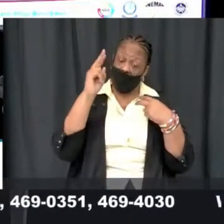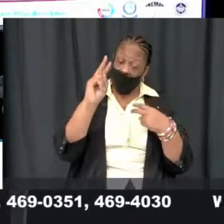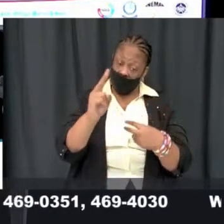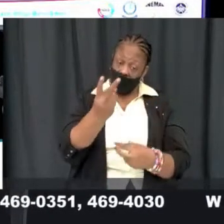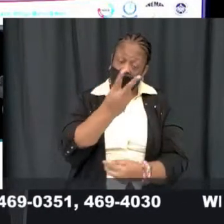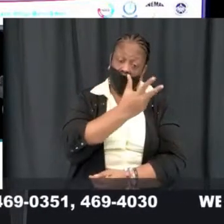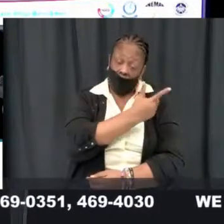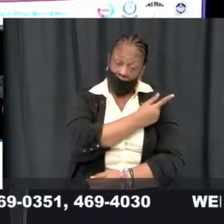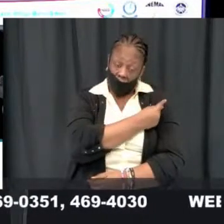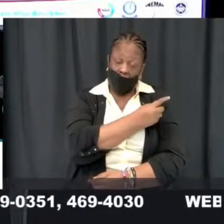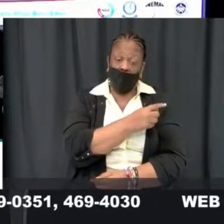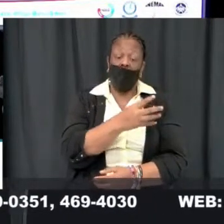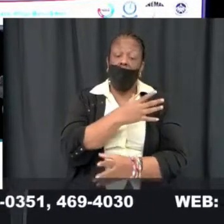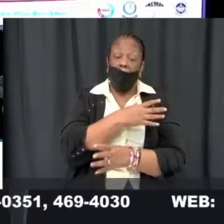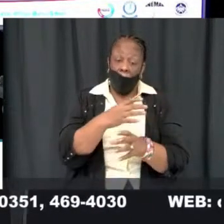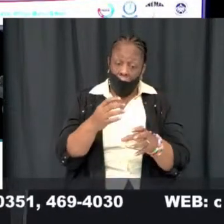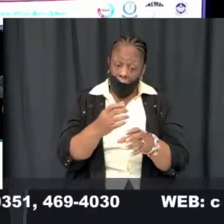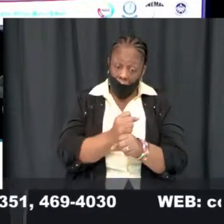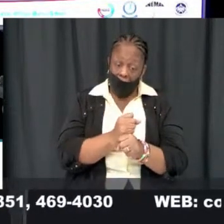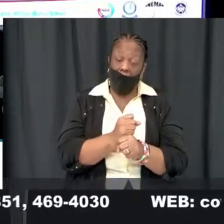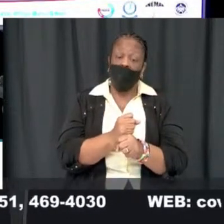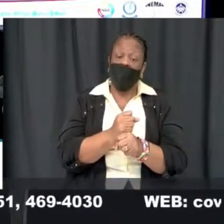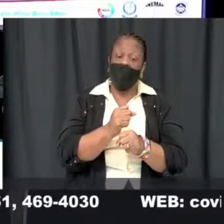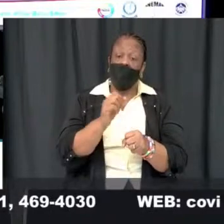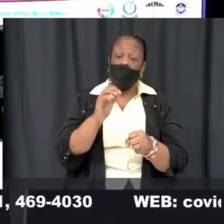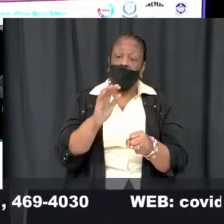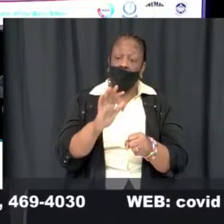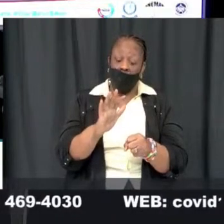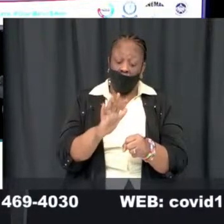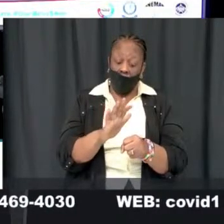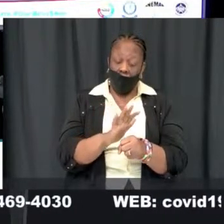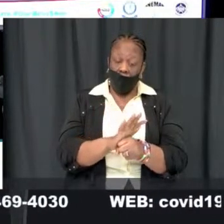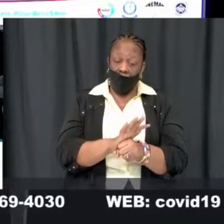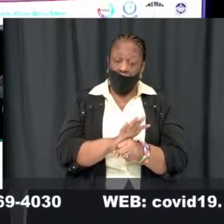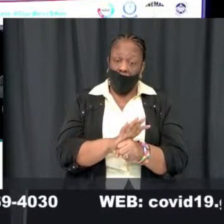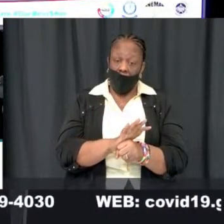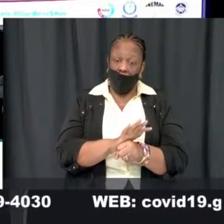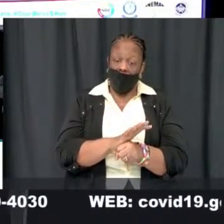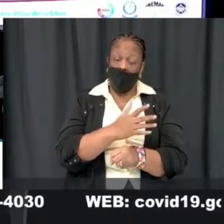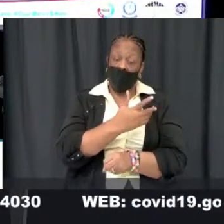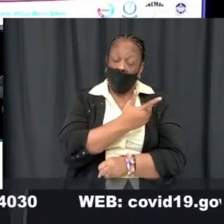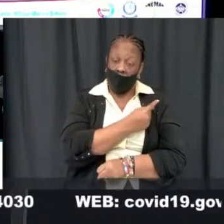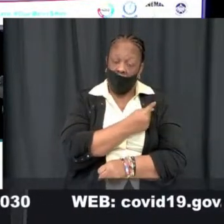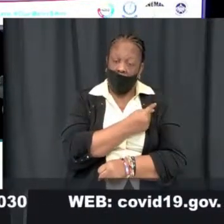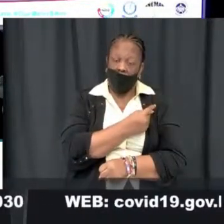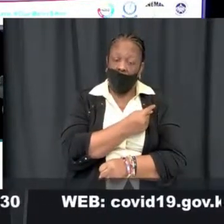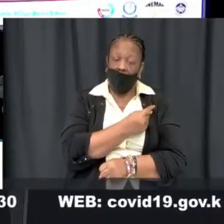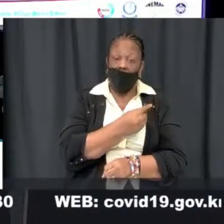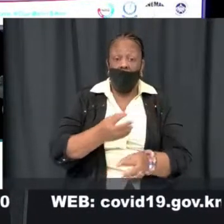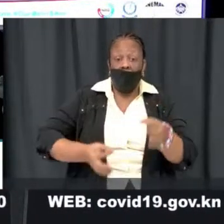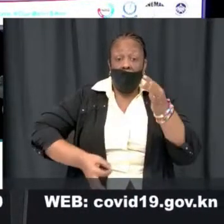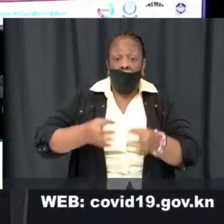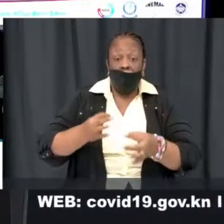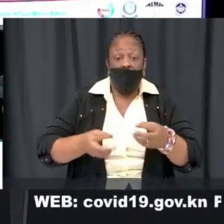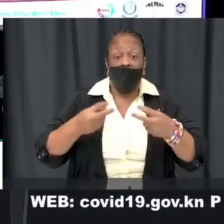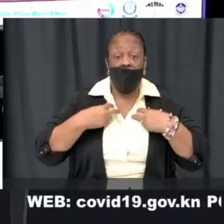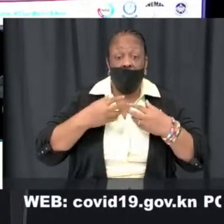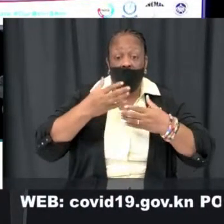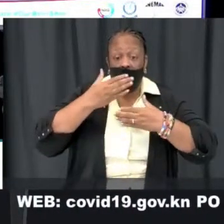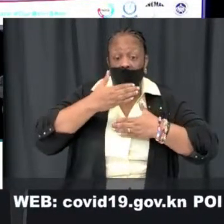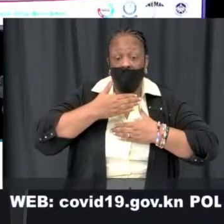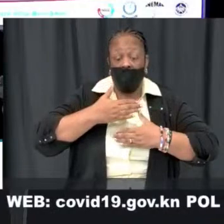symptoms might be mild, but you may have asthma and you can develop status asthmaticus and still die, even though you were